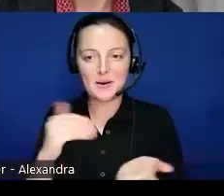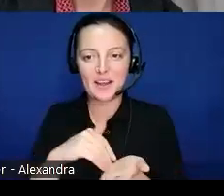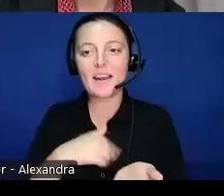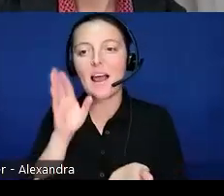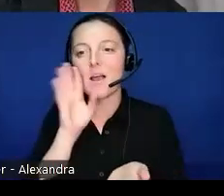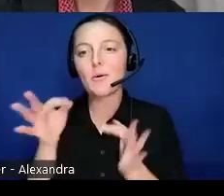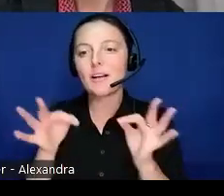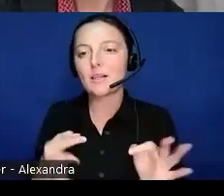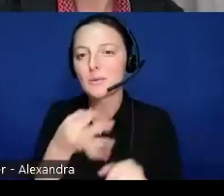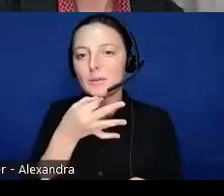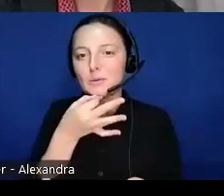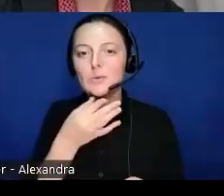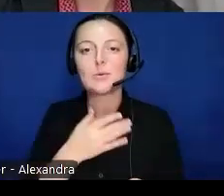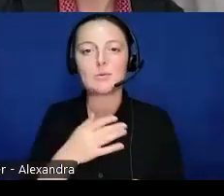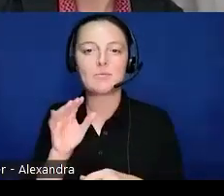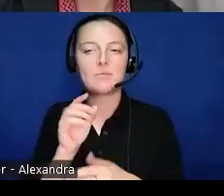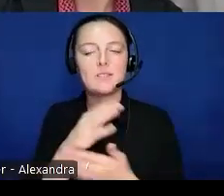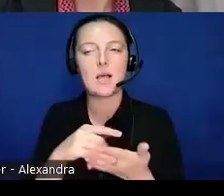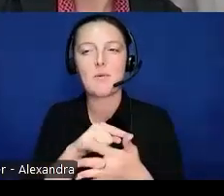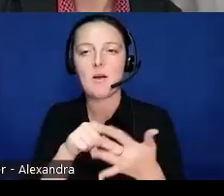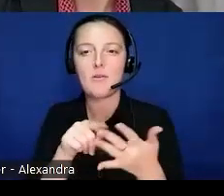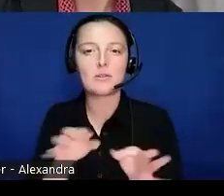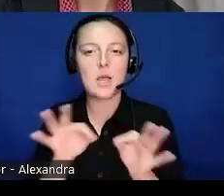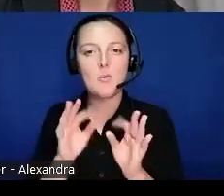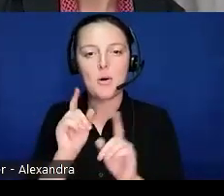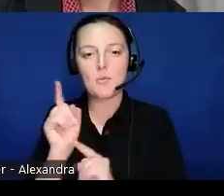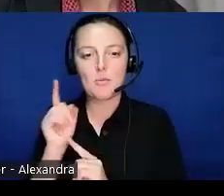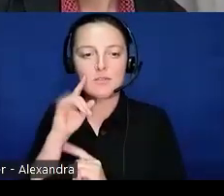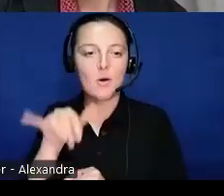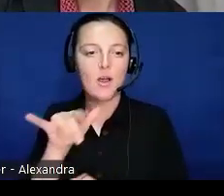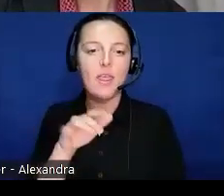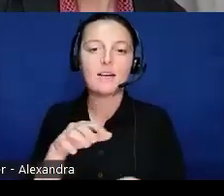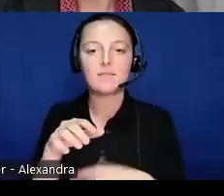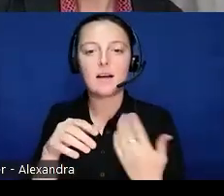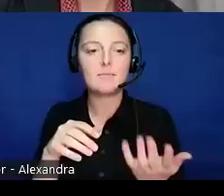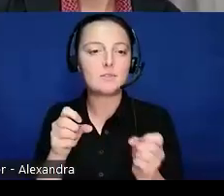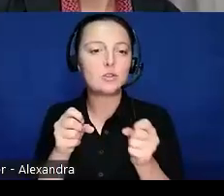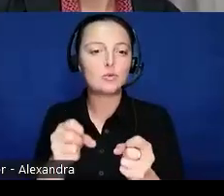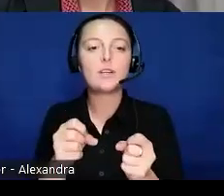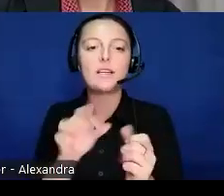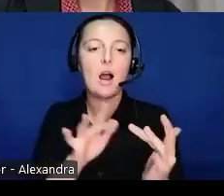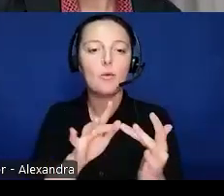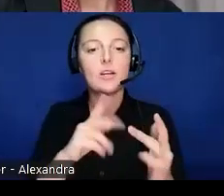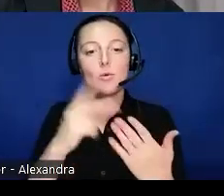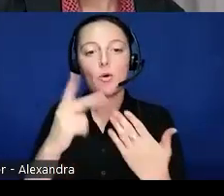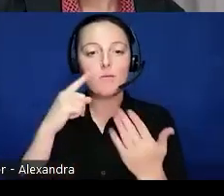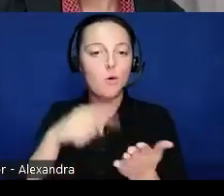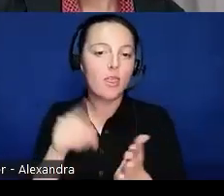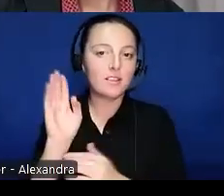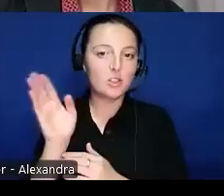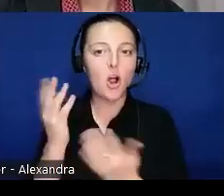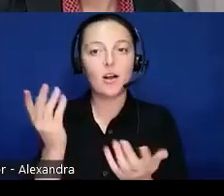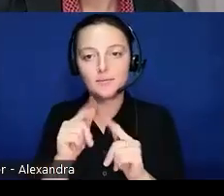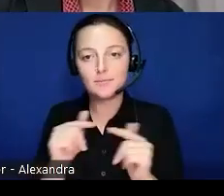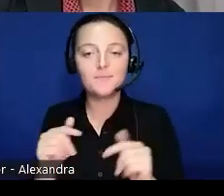of the UR Street Outreach Program in this talk. And thank you so much for having me. I wanted to